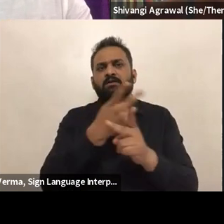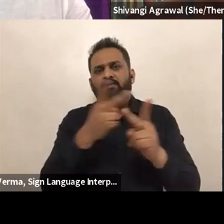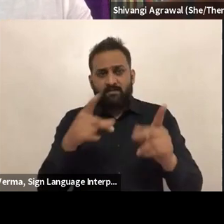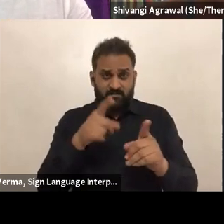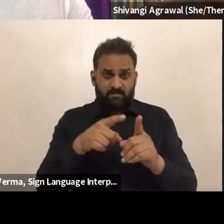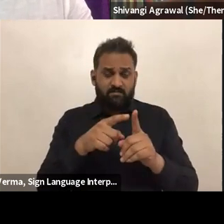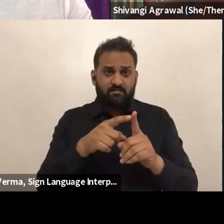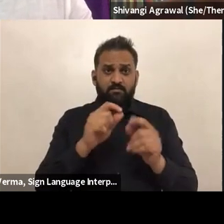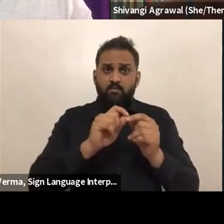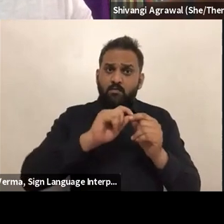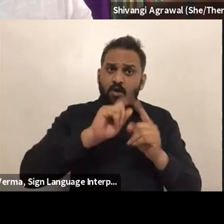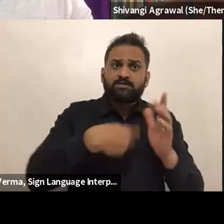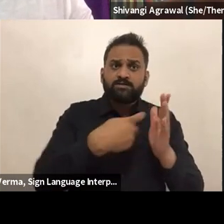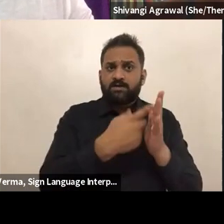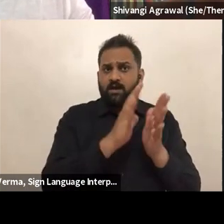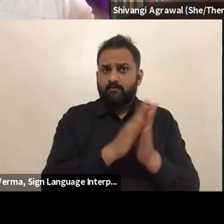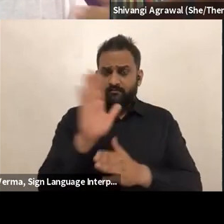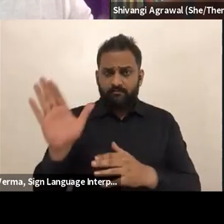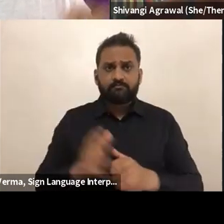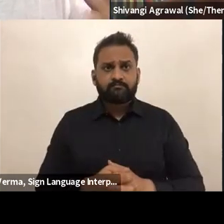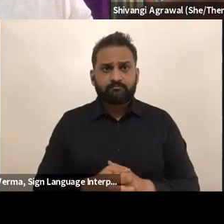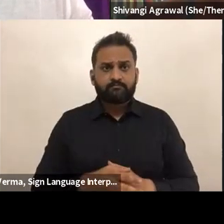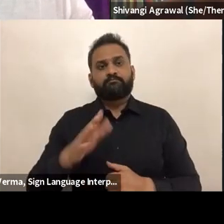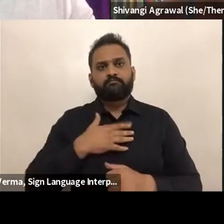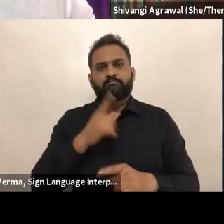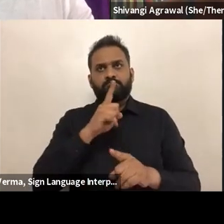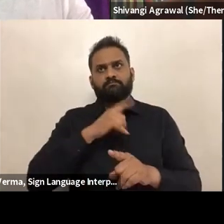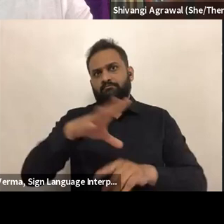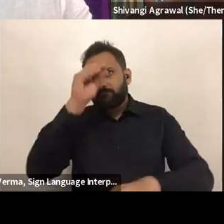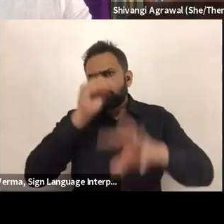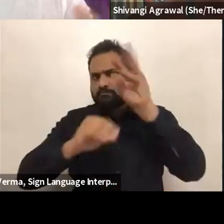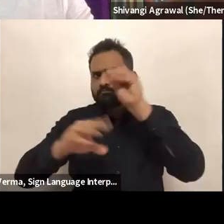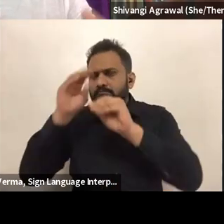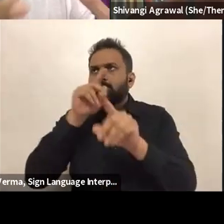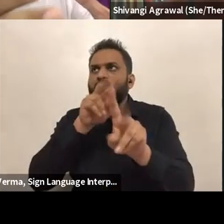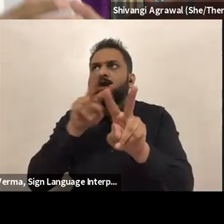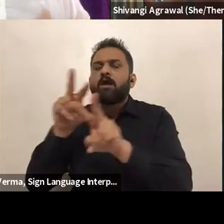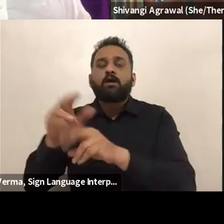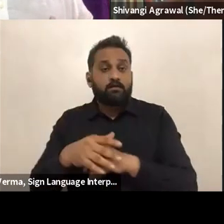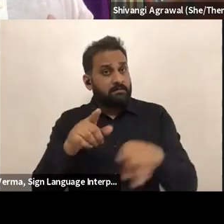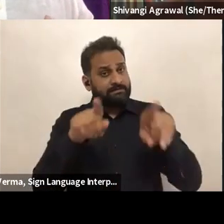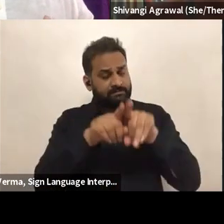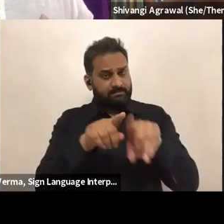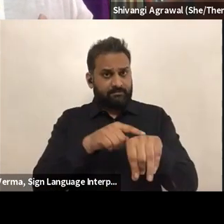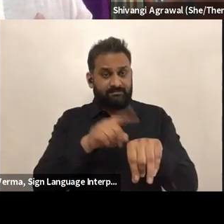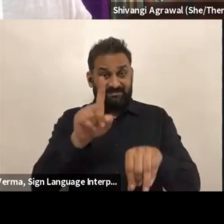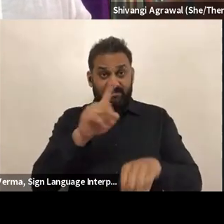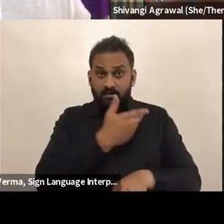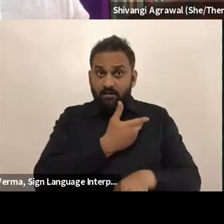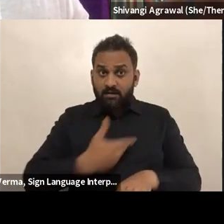forth. So I had a lot of learning from there. But at the same time, when it came to caste,